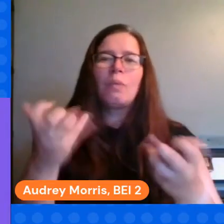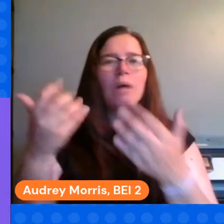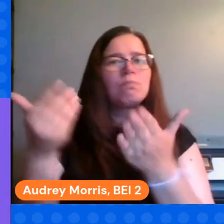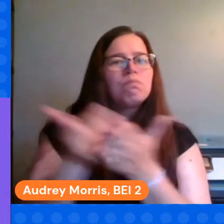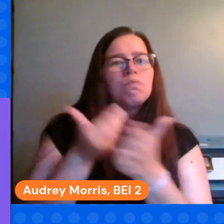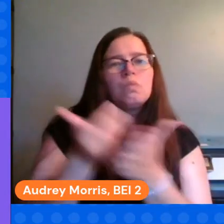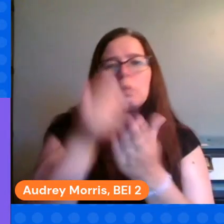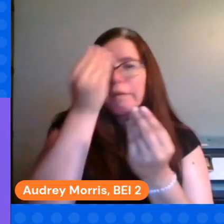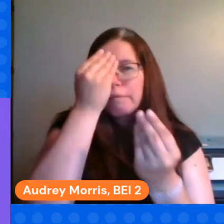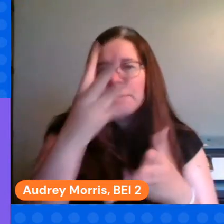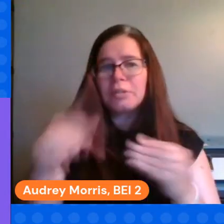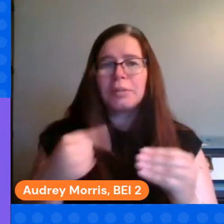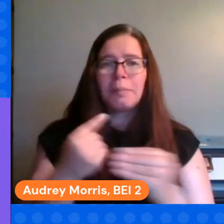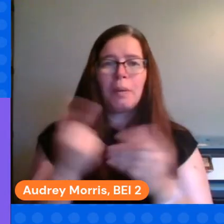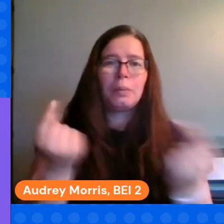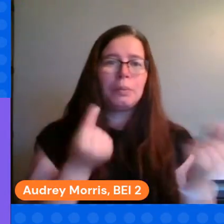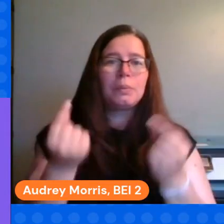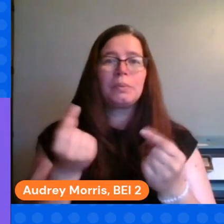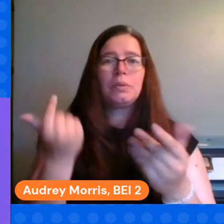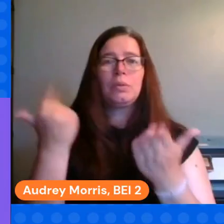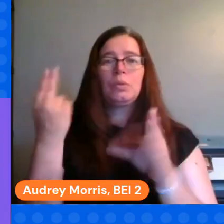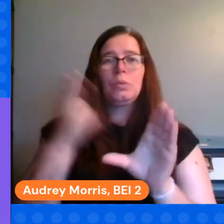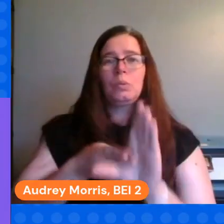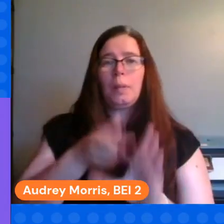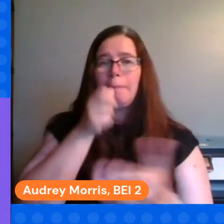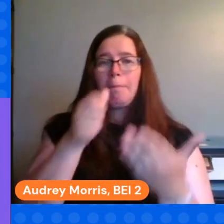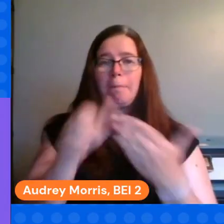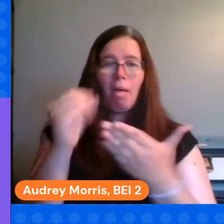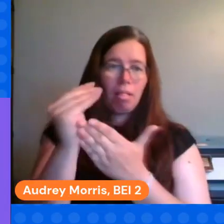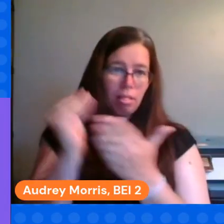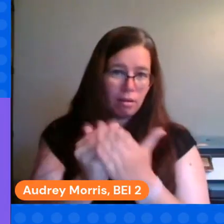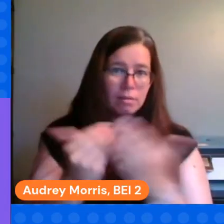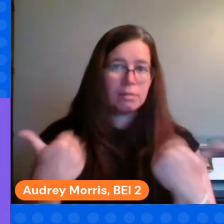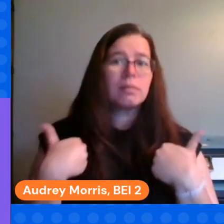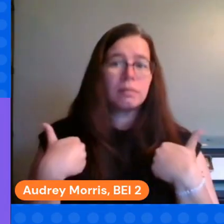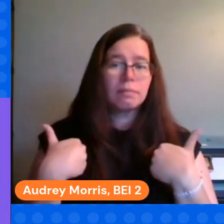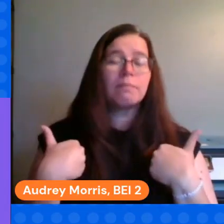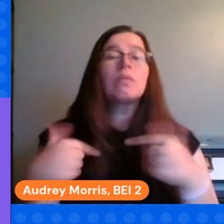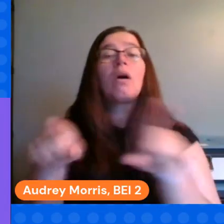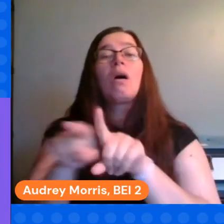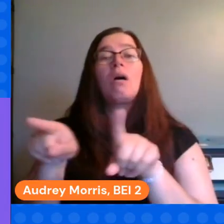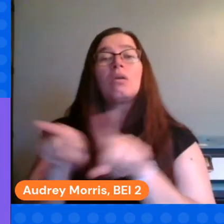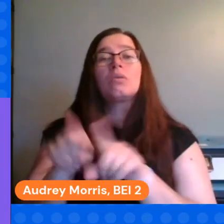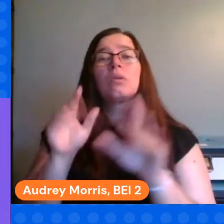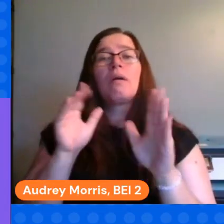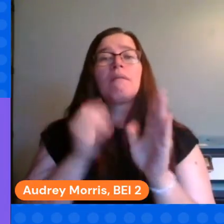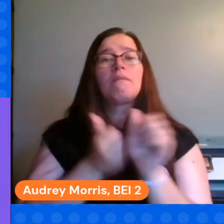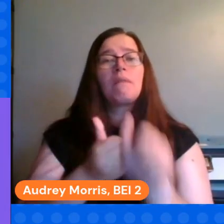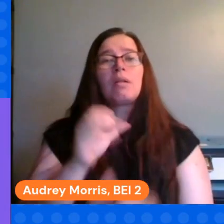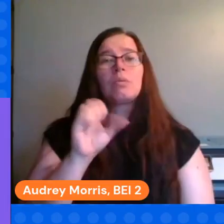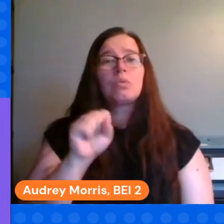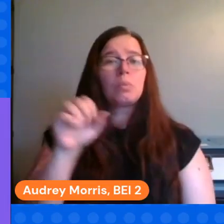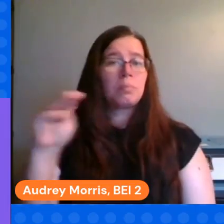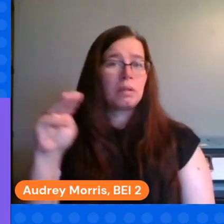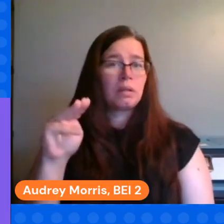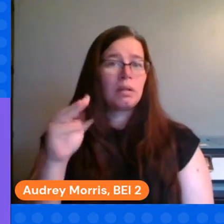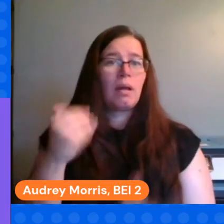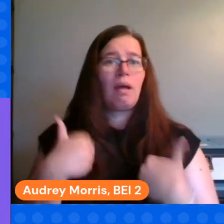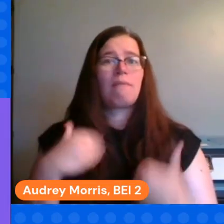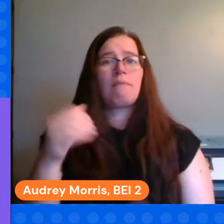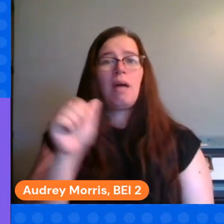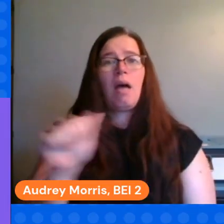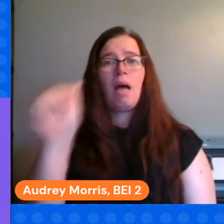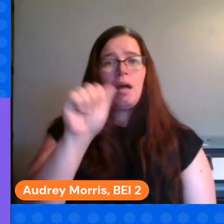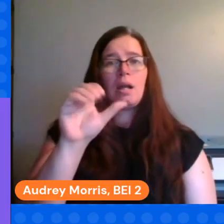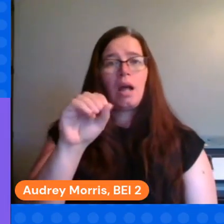OctoStudio, you can join our mailing list there. You can also follow us on social media. So we're at OctoStudio app. We're